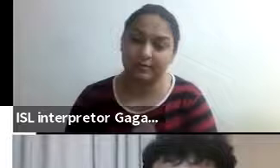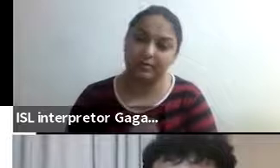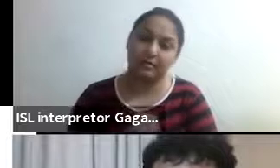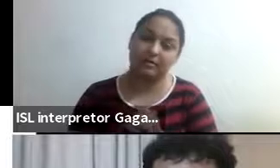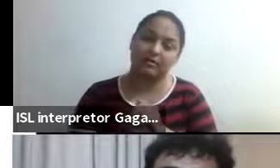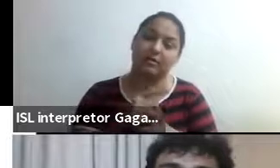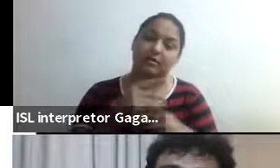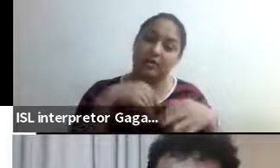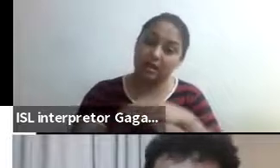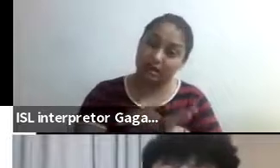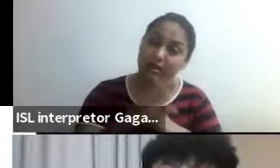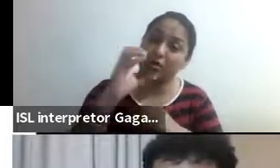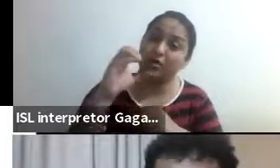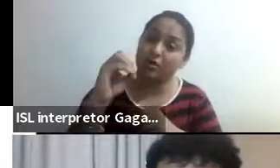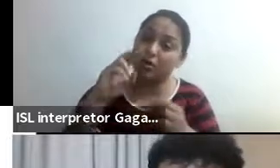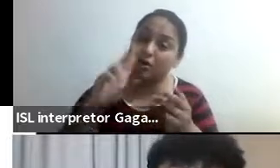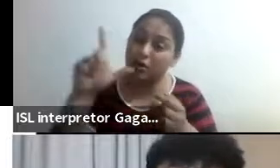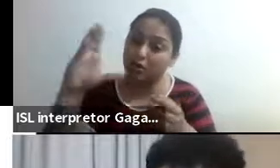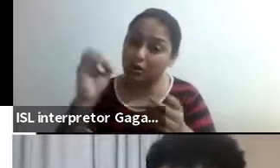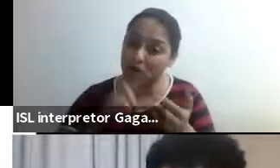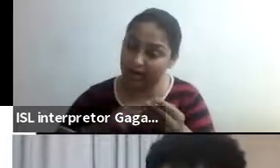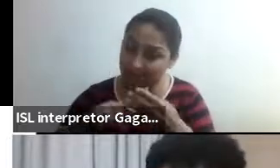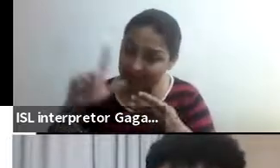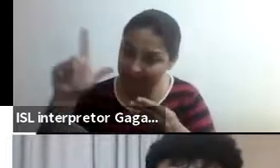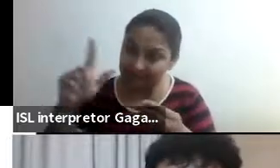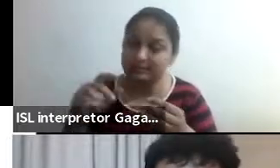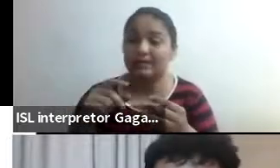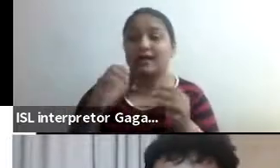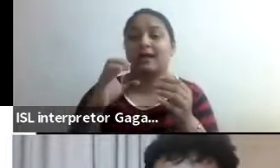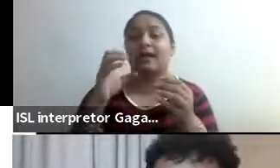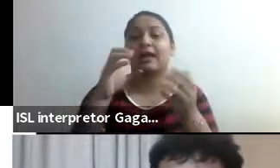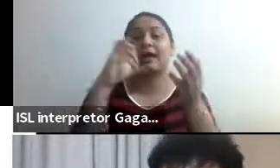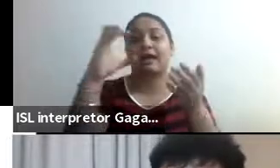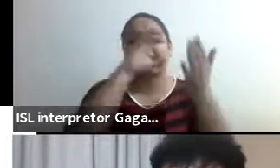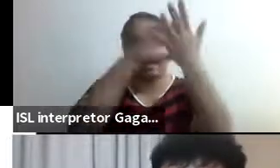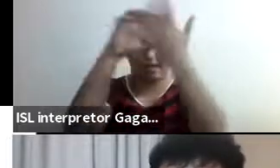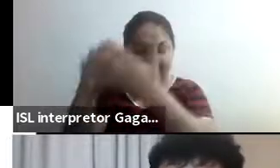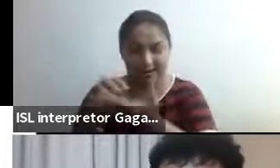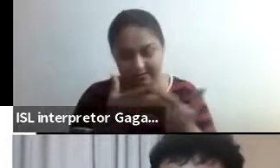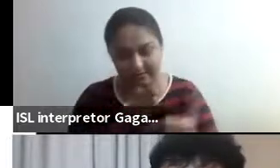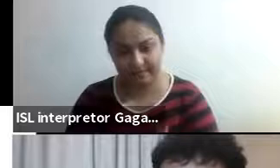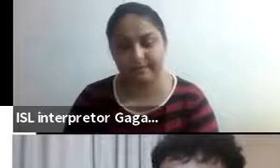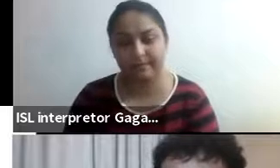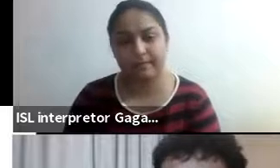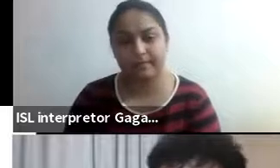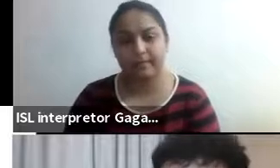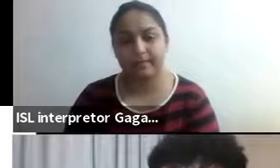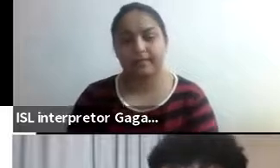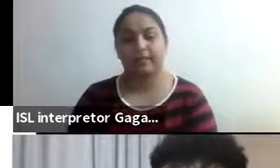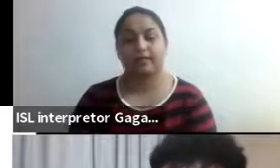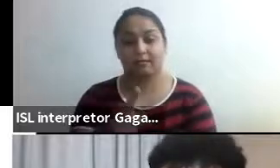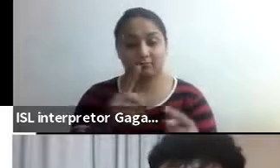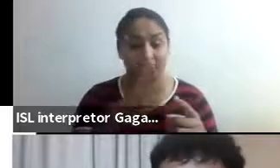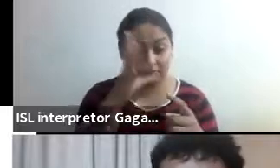within the colonized country, back to the mainstream society in that country. So we also inherit, ironically, we